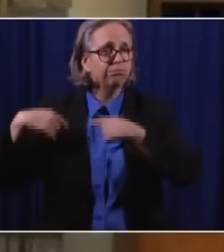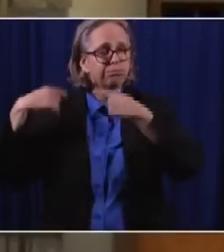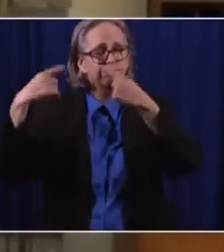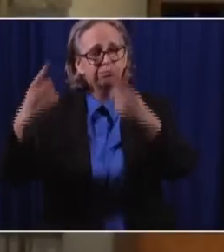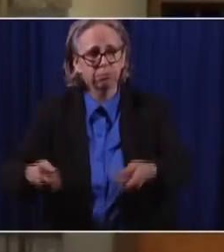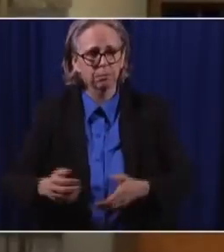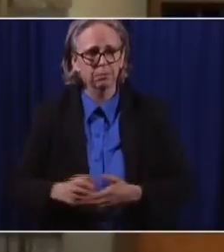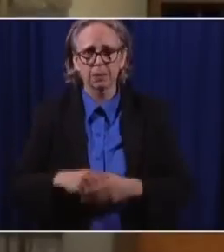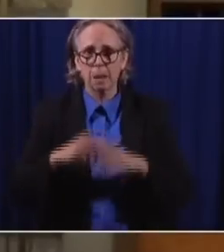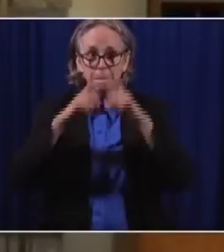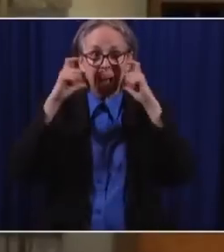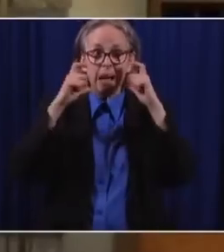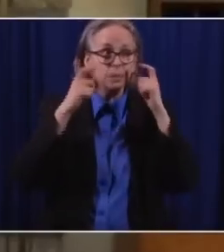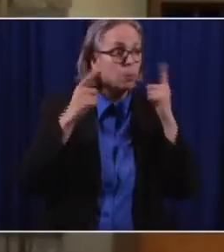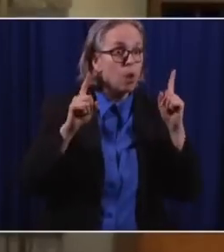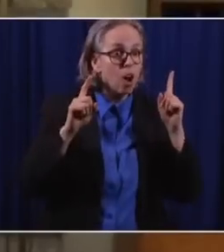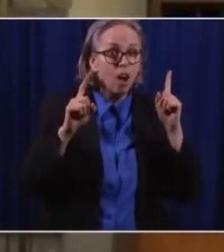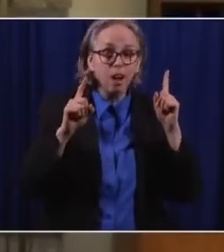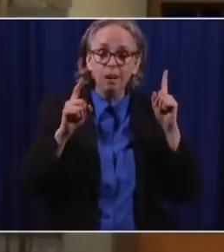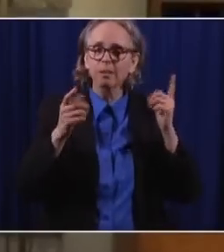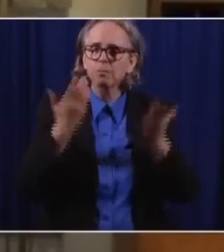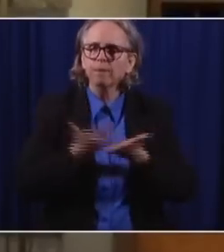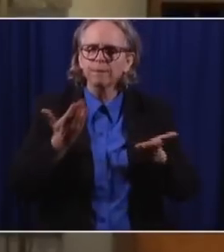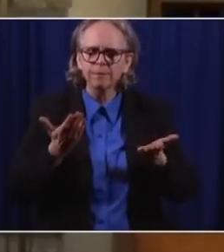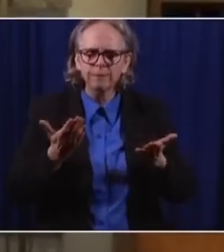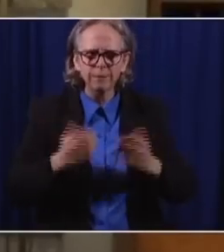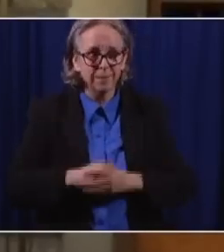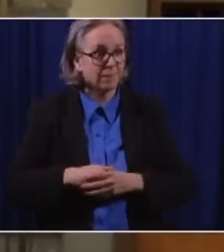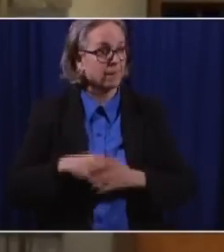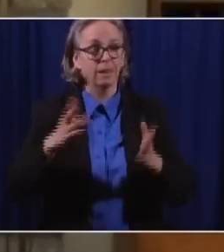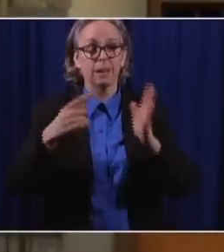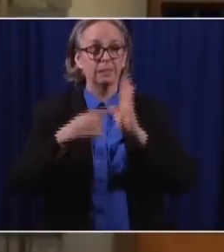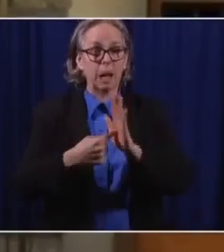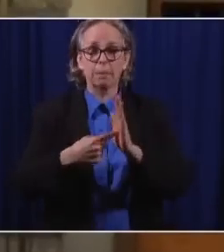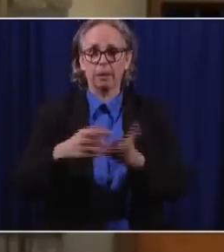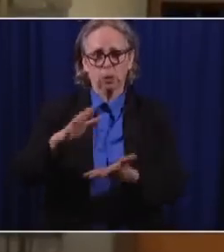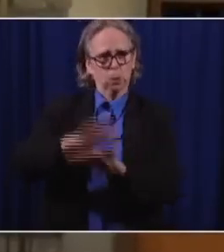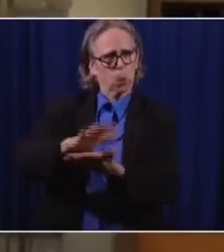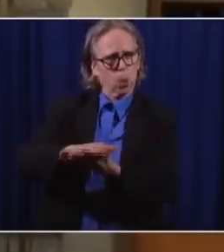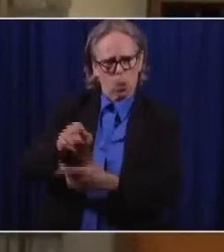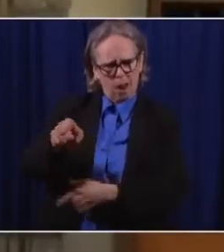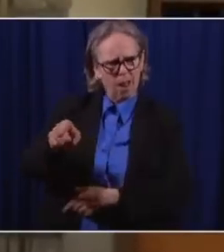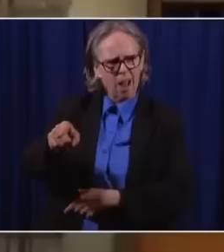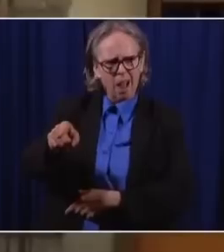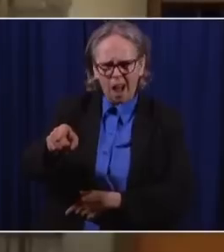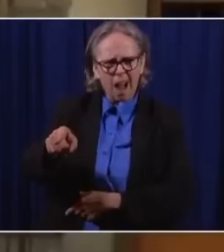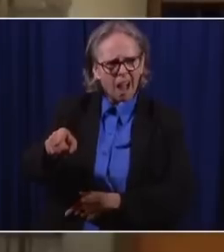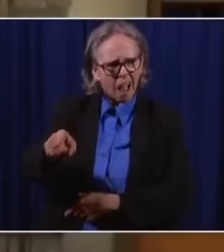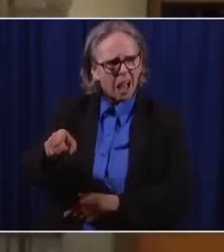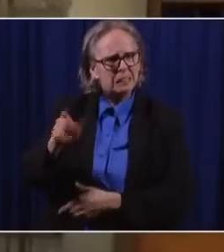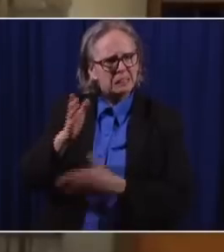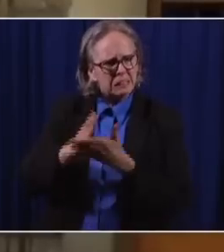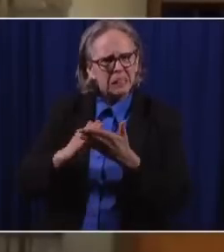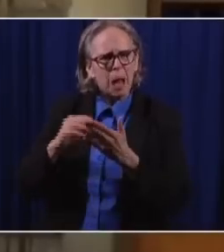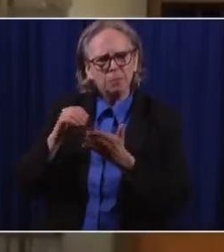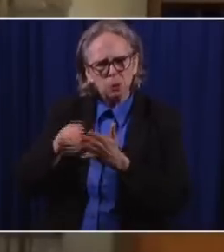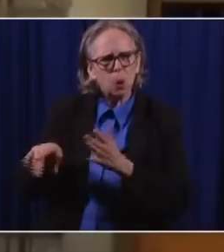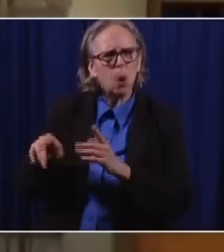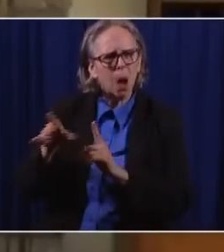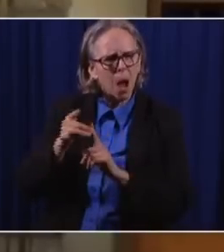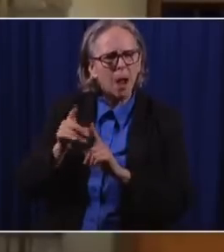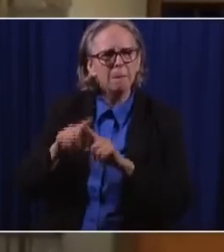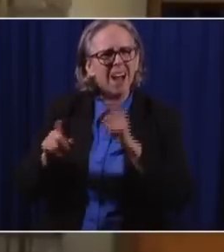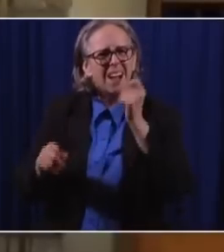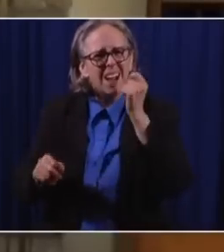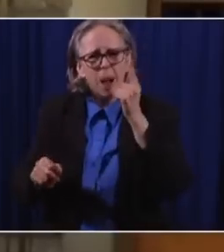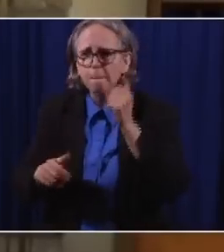our schools. It's not that we don't have virus in our schools, we do. But by and large, it is not being spread